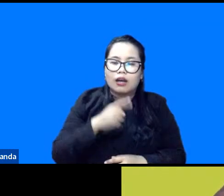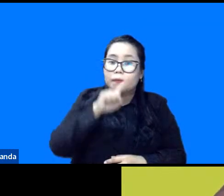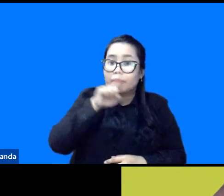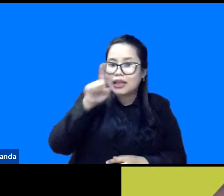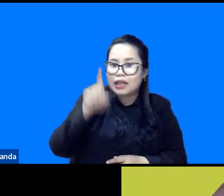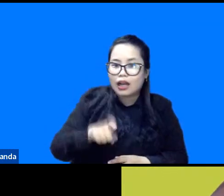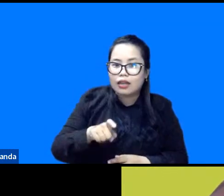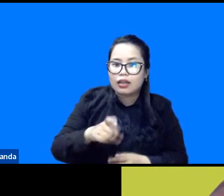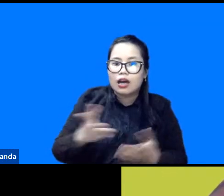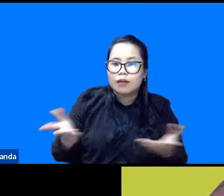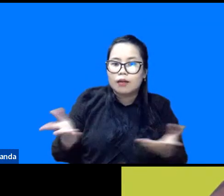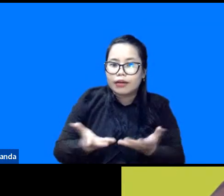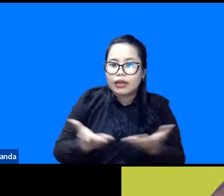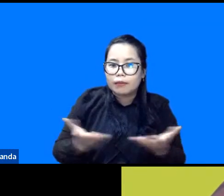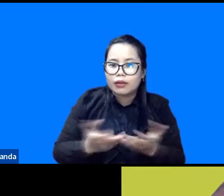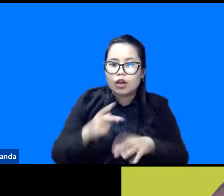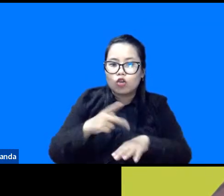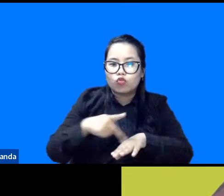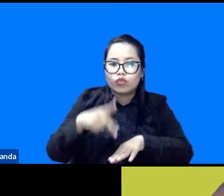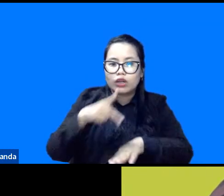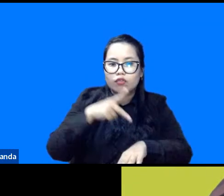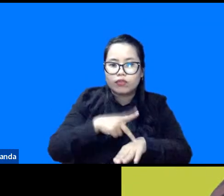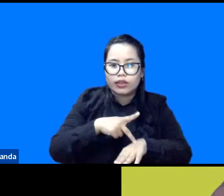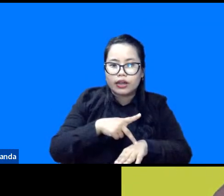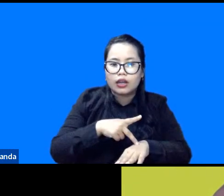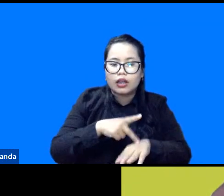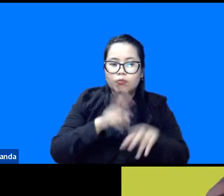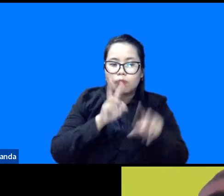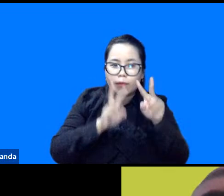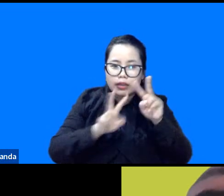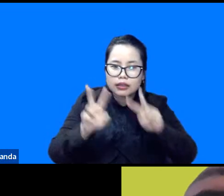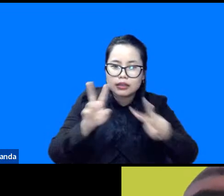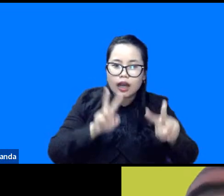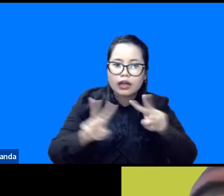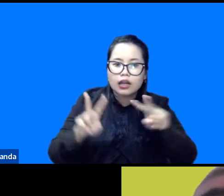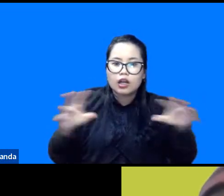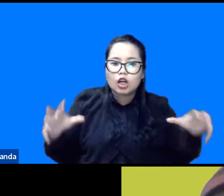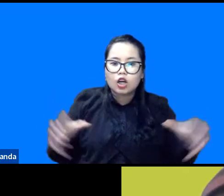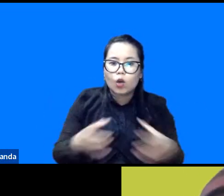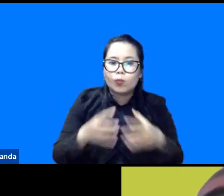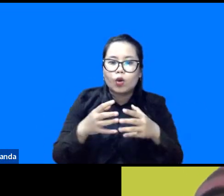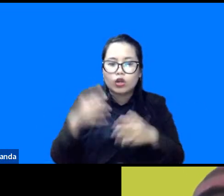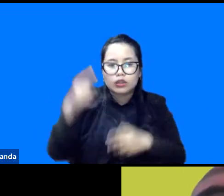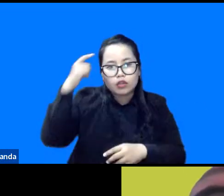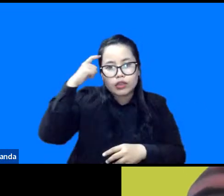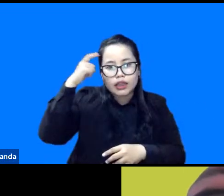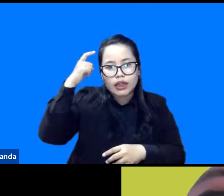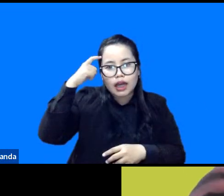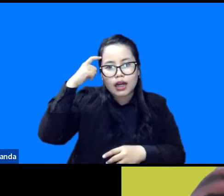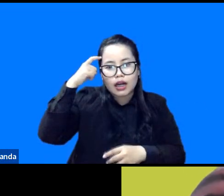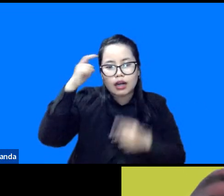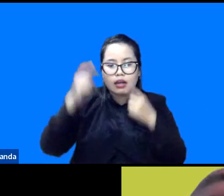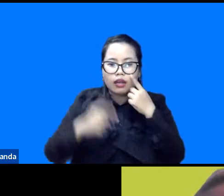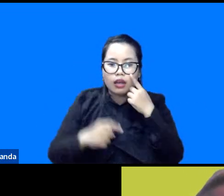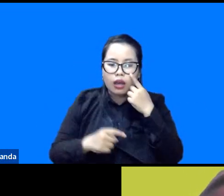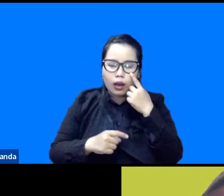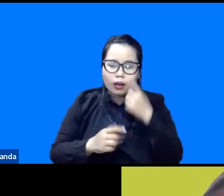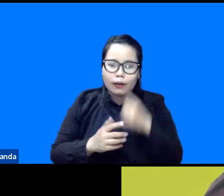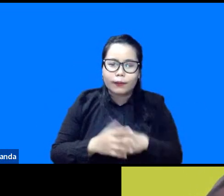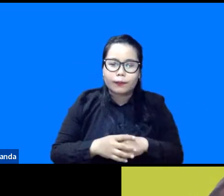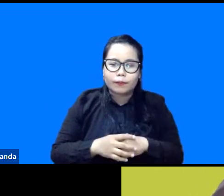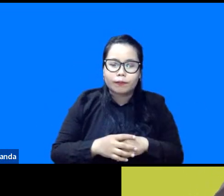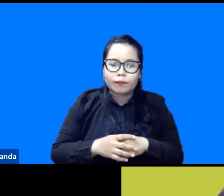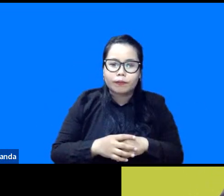Philippines ensured marginalized community, particularly women, are actively involved and benefit from energy transition project